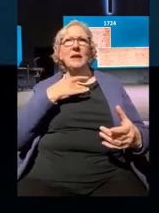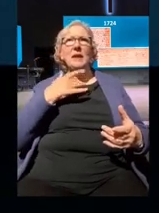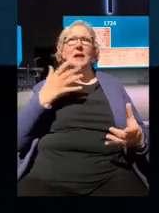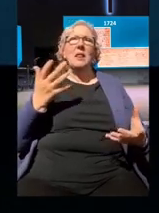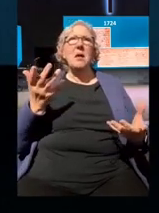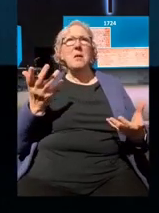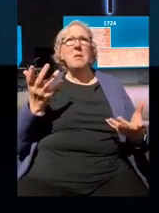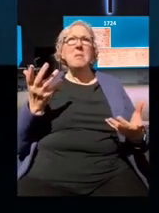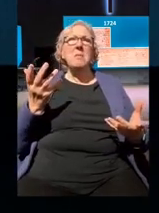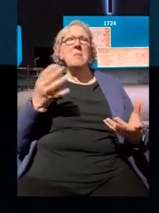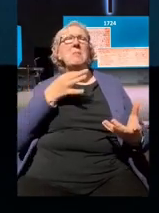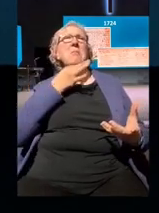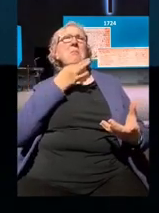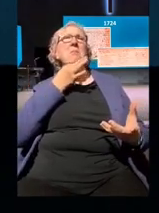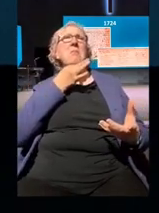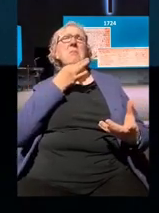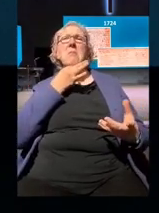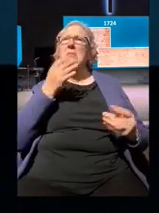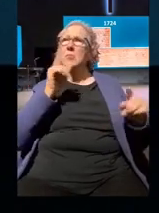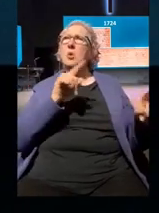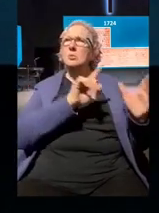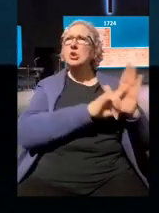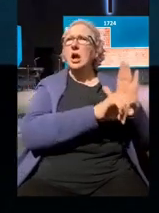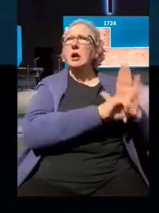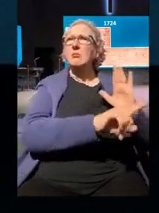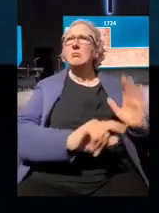check that out, to come and check us out there.